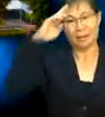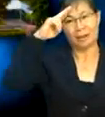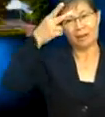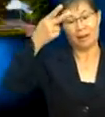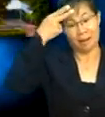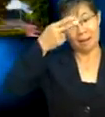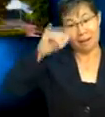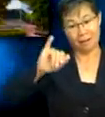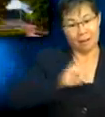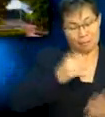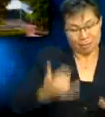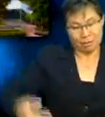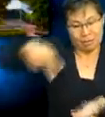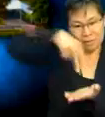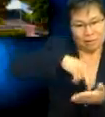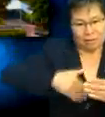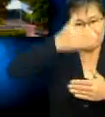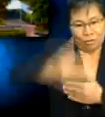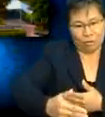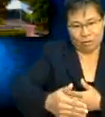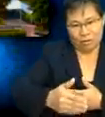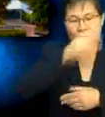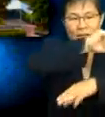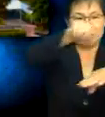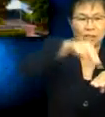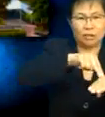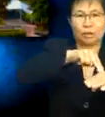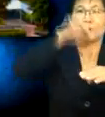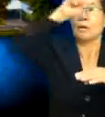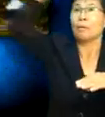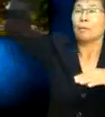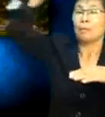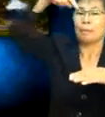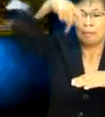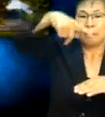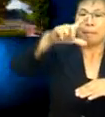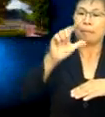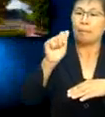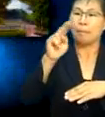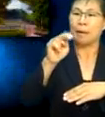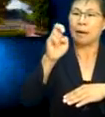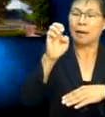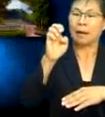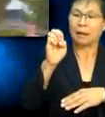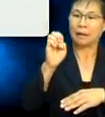Hi, I am now standing in front of the National Planetarium at Jalan Perdana.